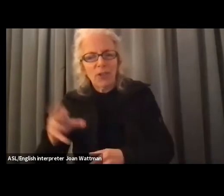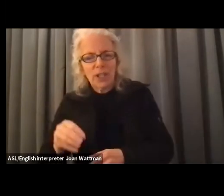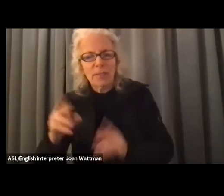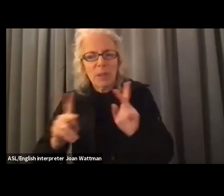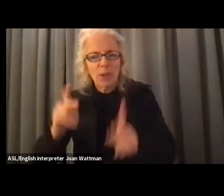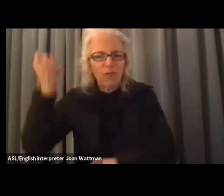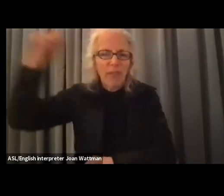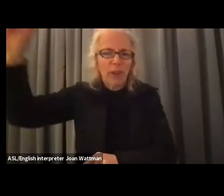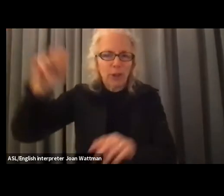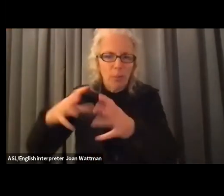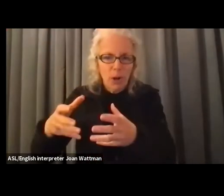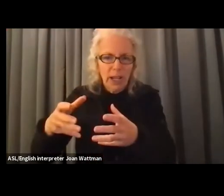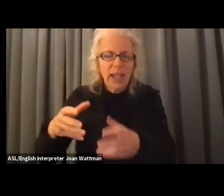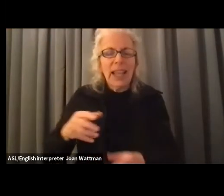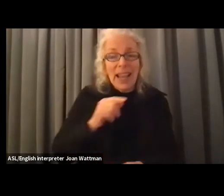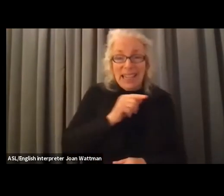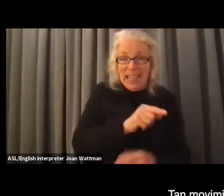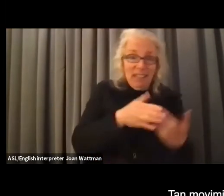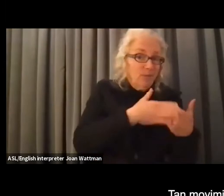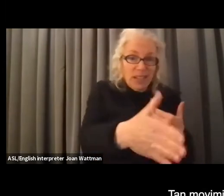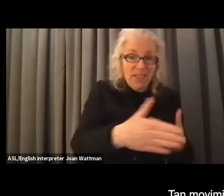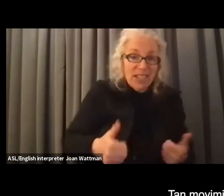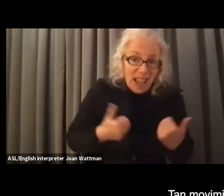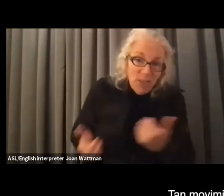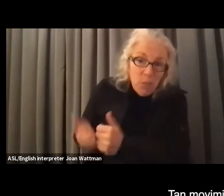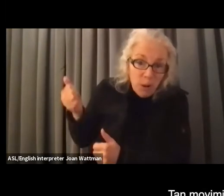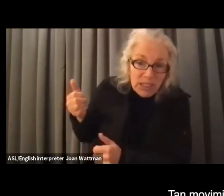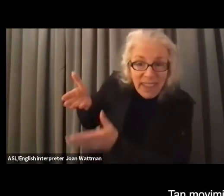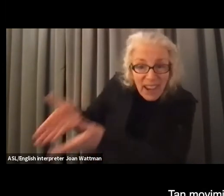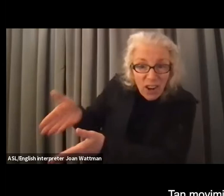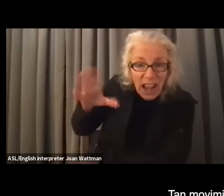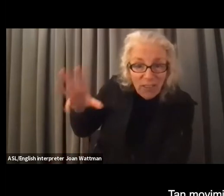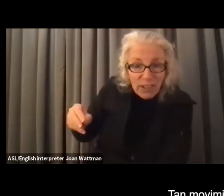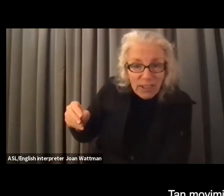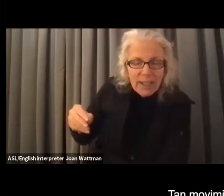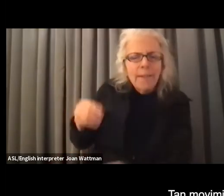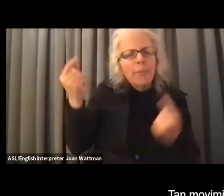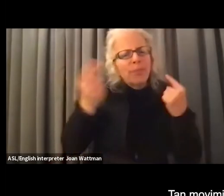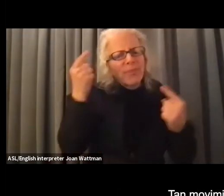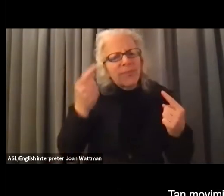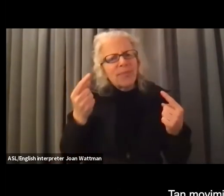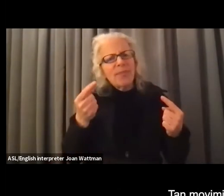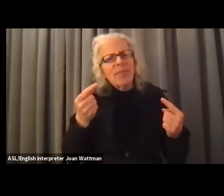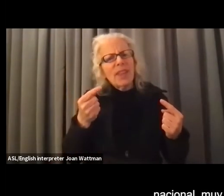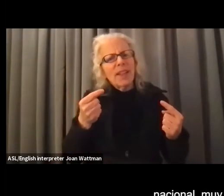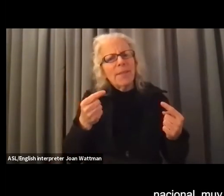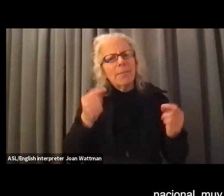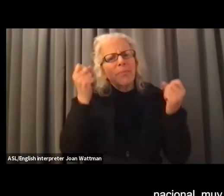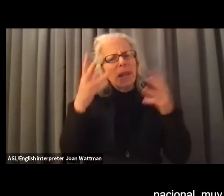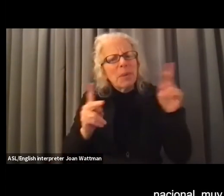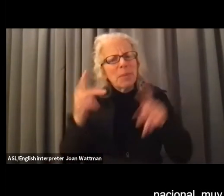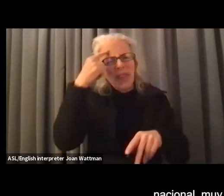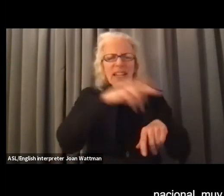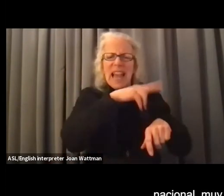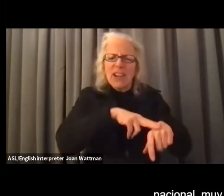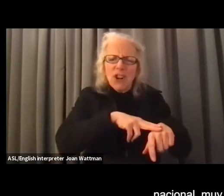of his life on the African continent. So movements that we sometimes see and frame and misdefine as very national,